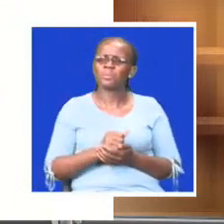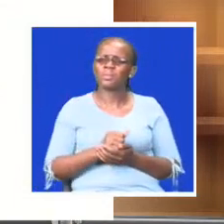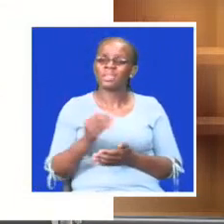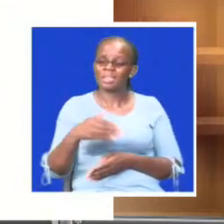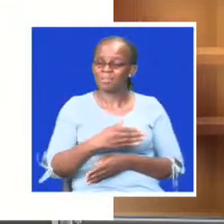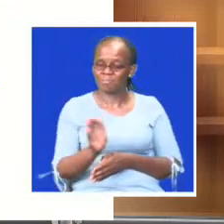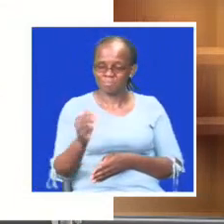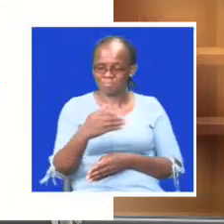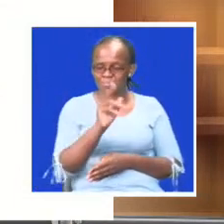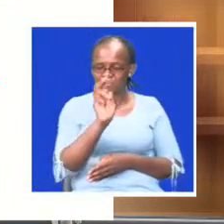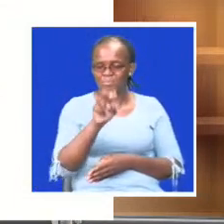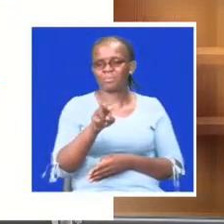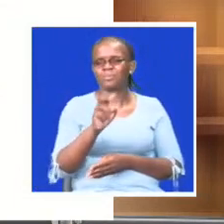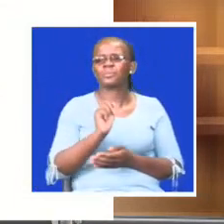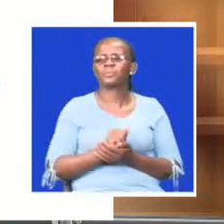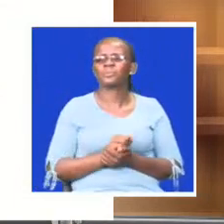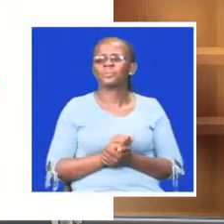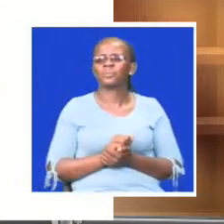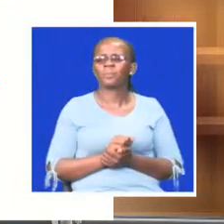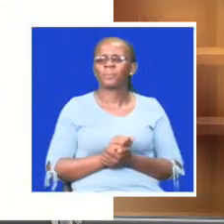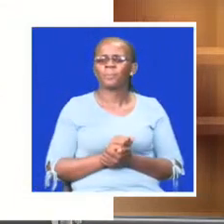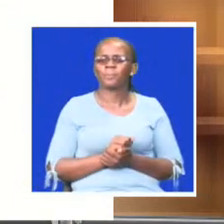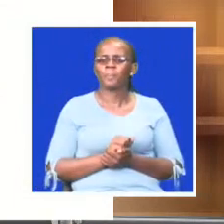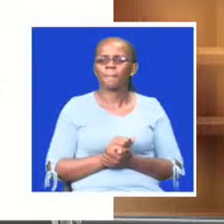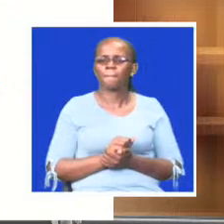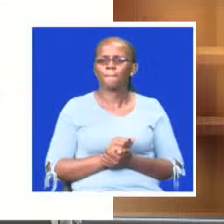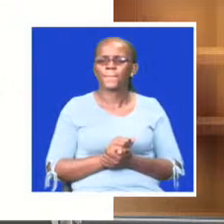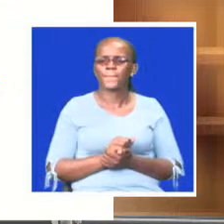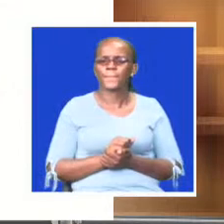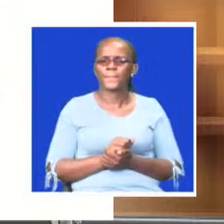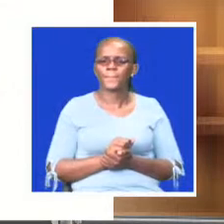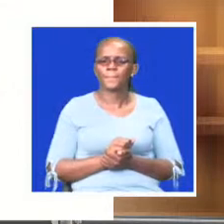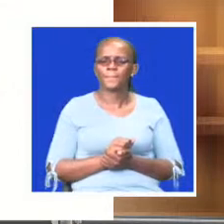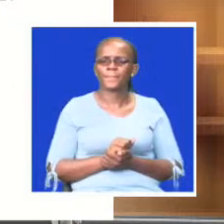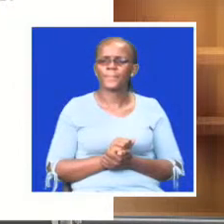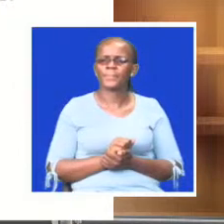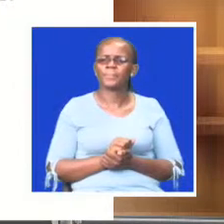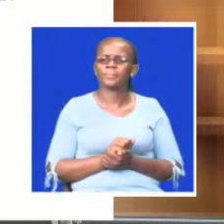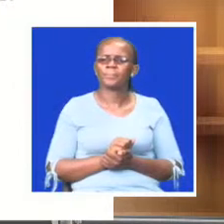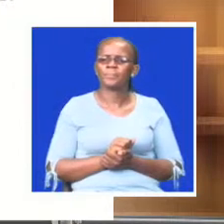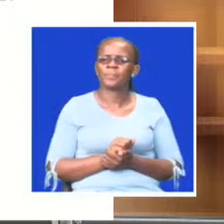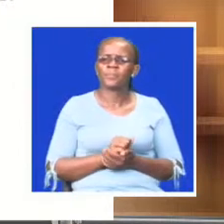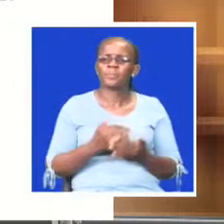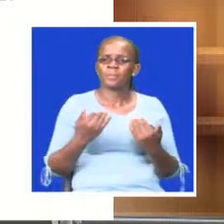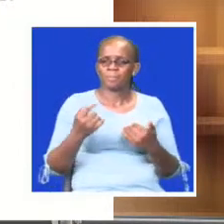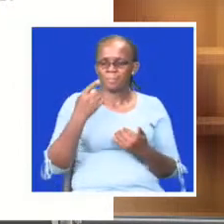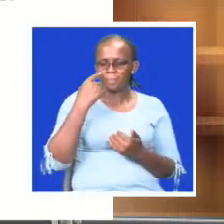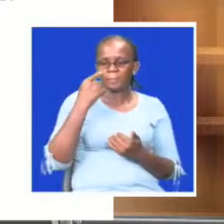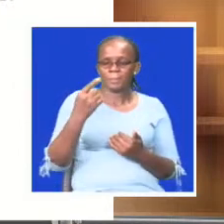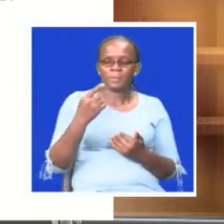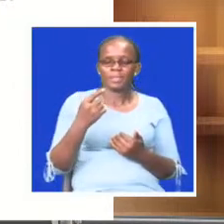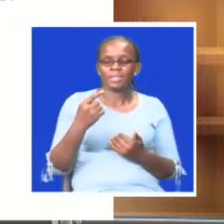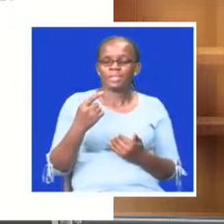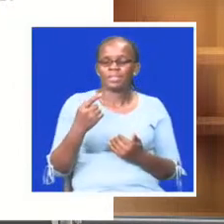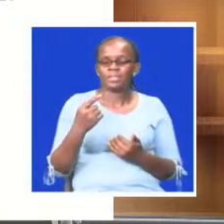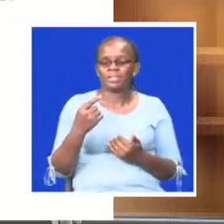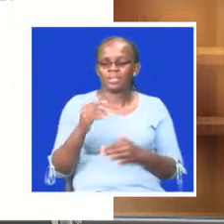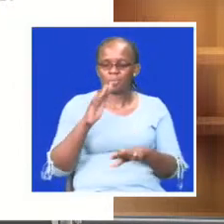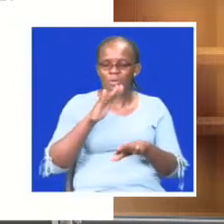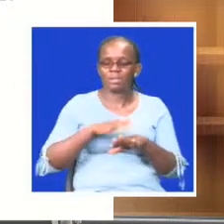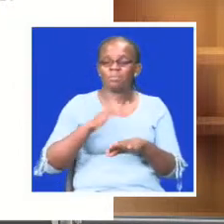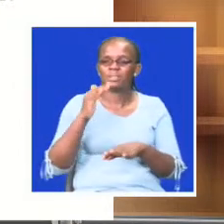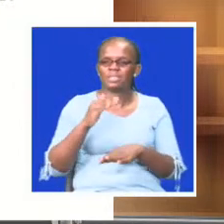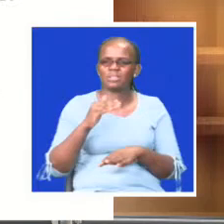the punishment given to the serpent. Now, dear Lena, let us look at the punishment